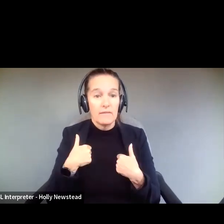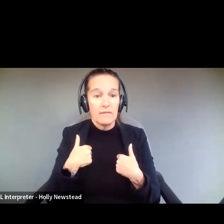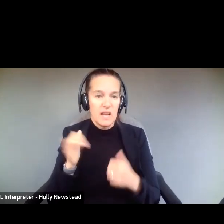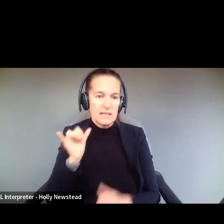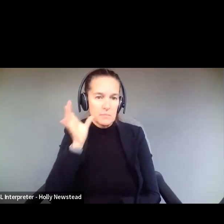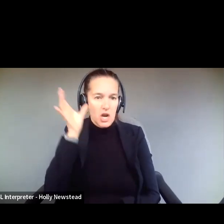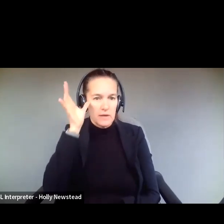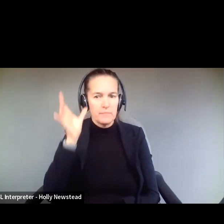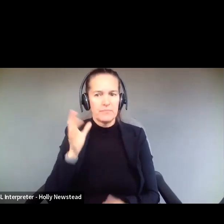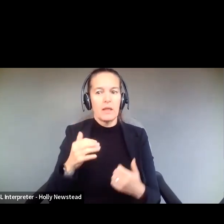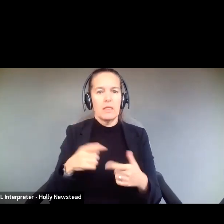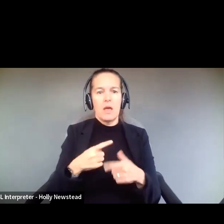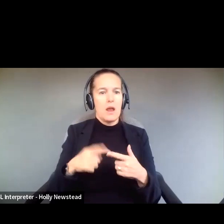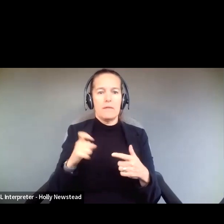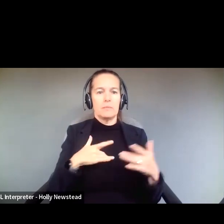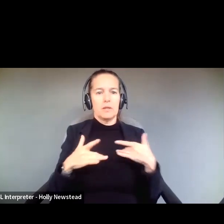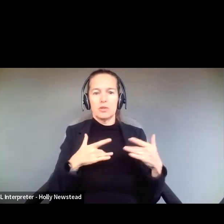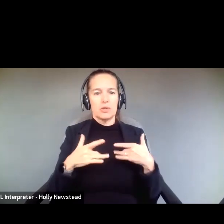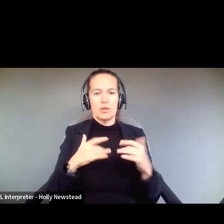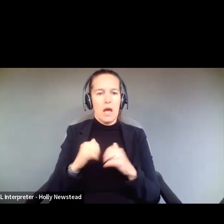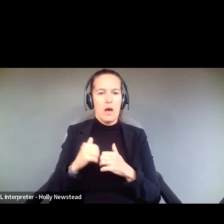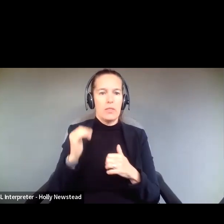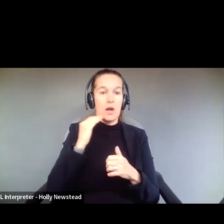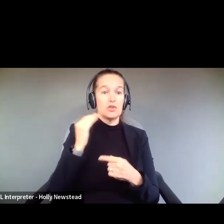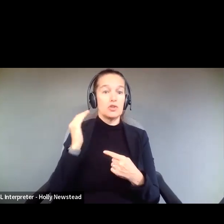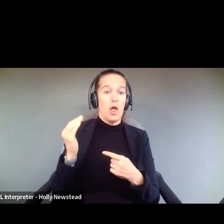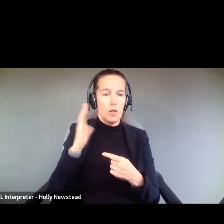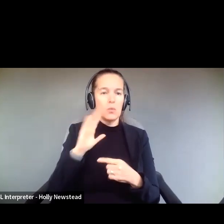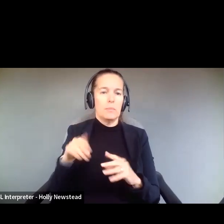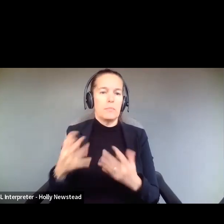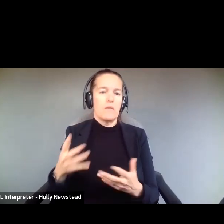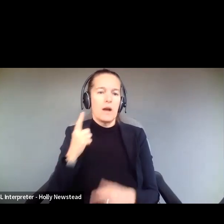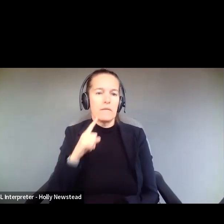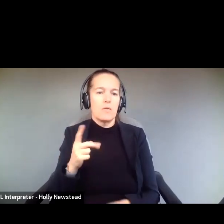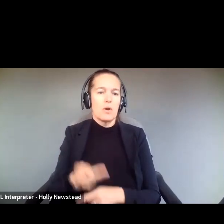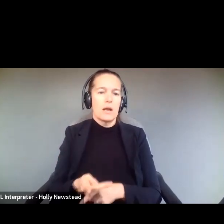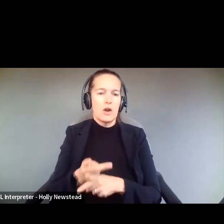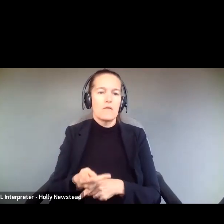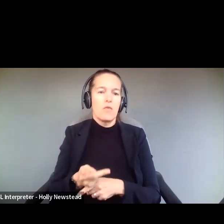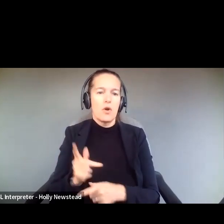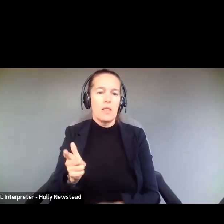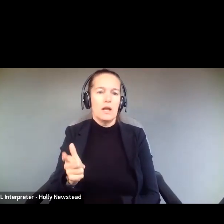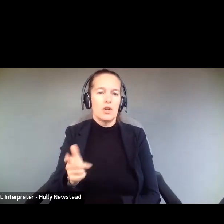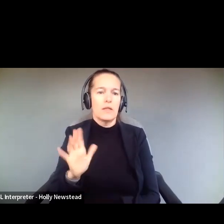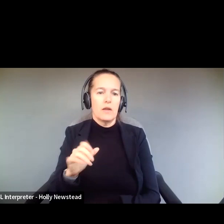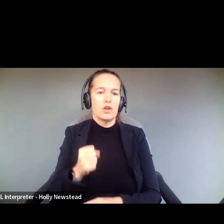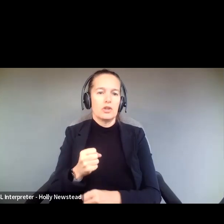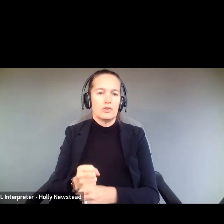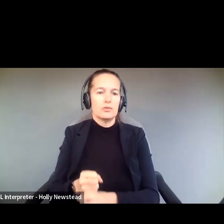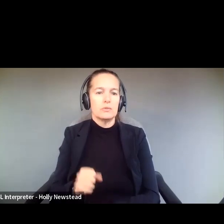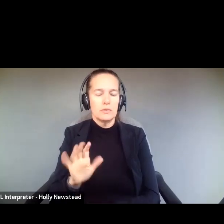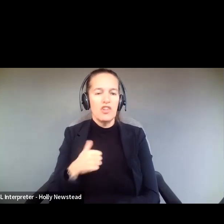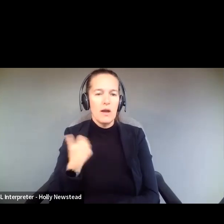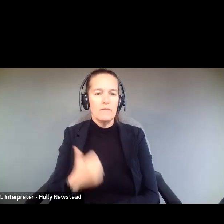to concern themselves with how that adult is going to be provided for and cared for in the later years of that child's